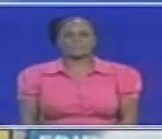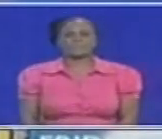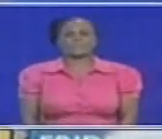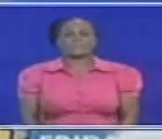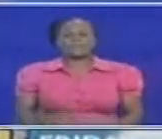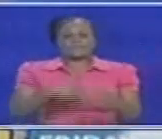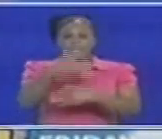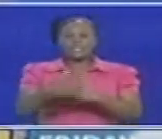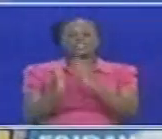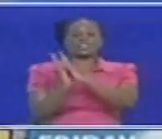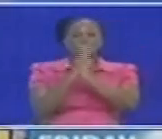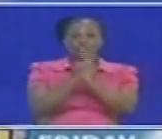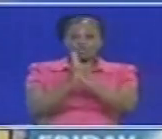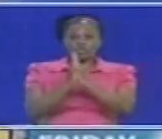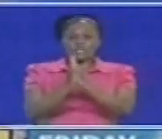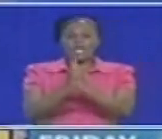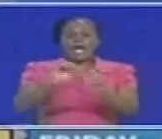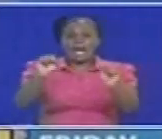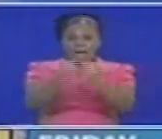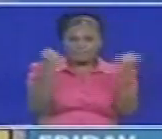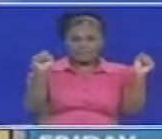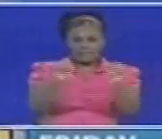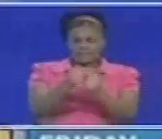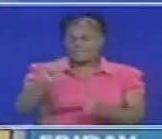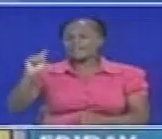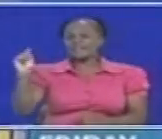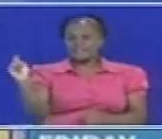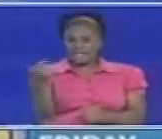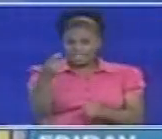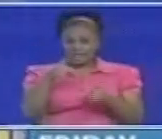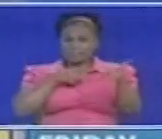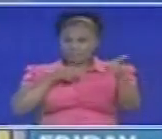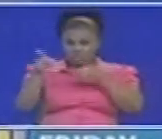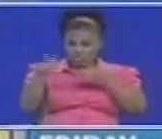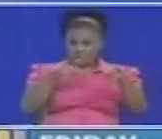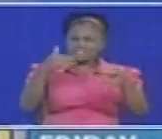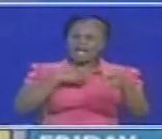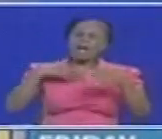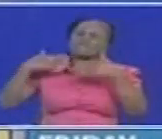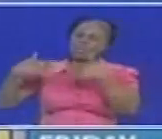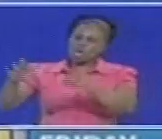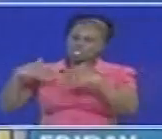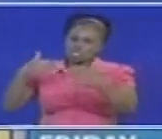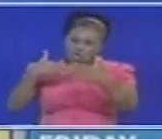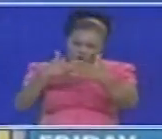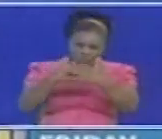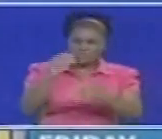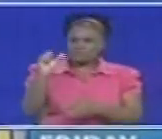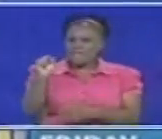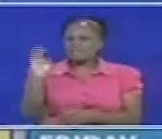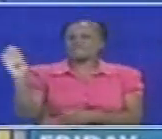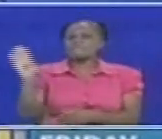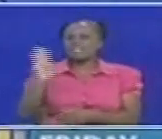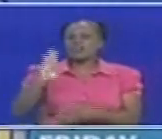Well, the next story has been in the news all day, and Kenya's tourism is staring at losses estimated at more than 5 billion shillings over the